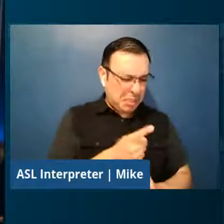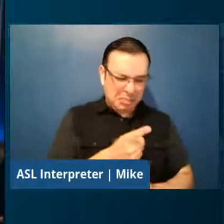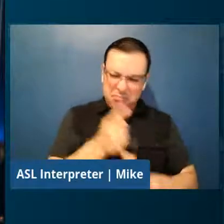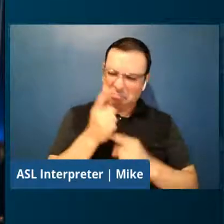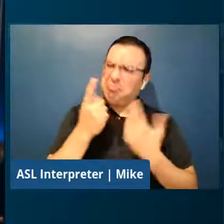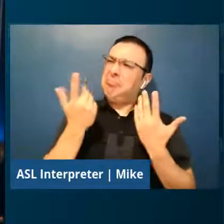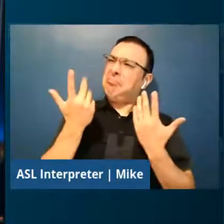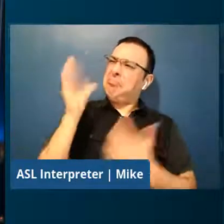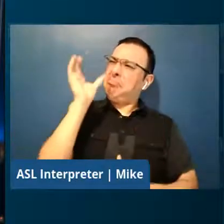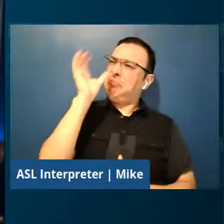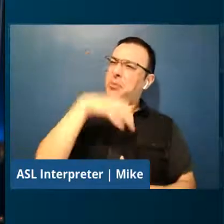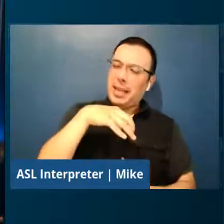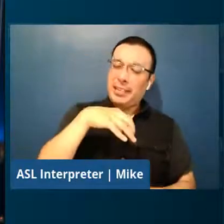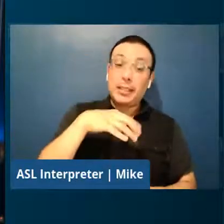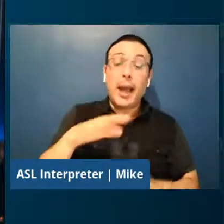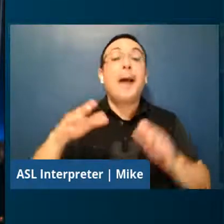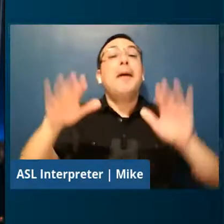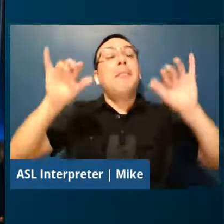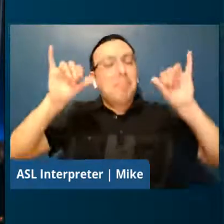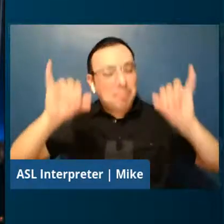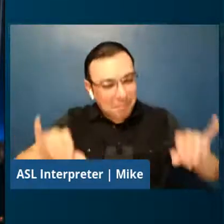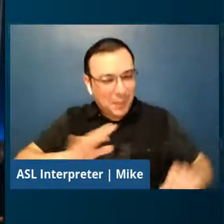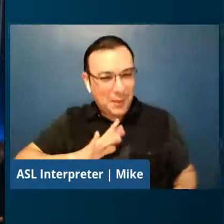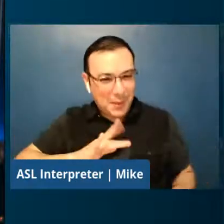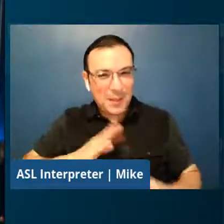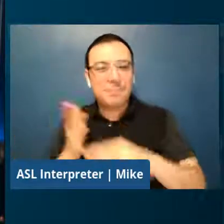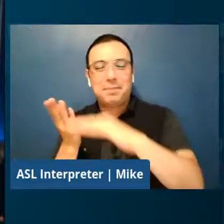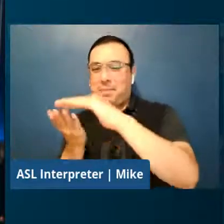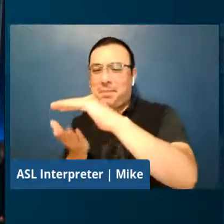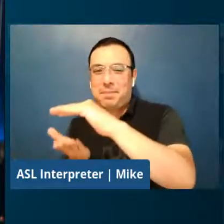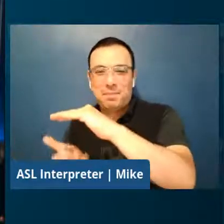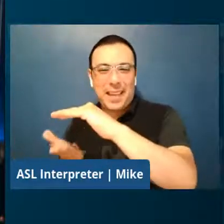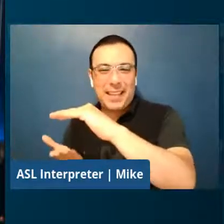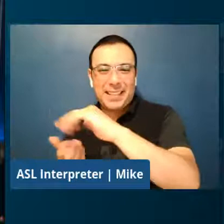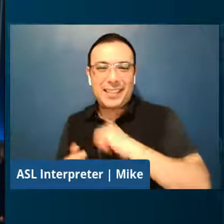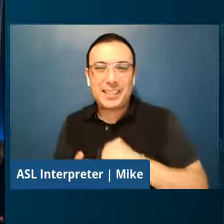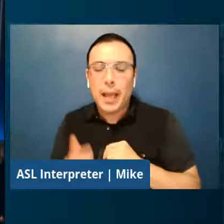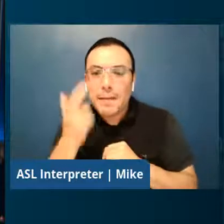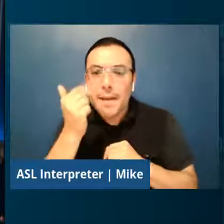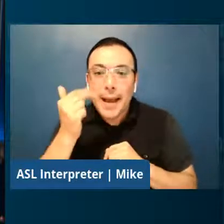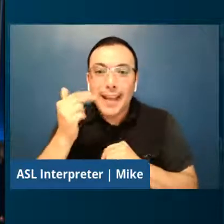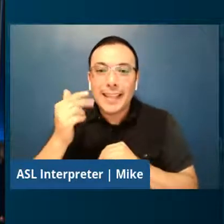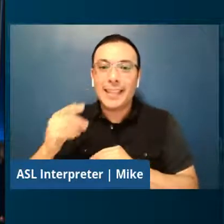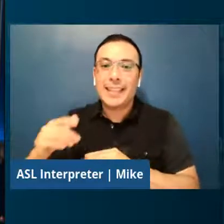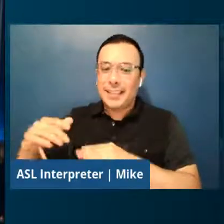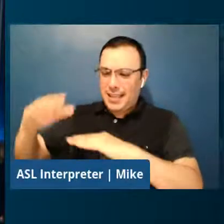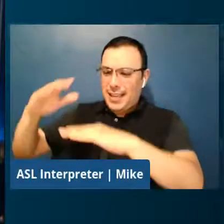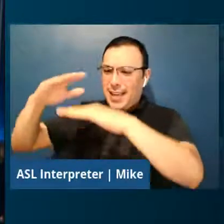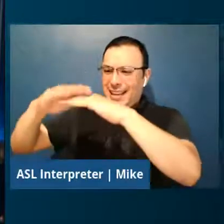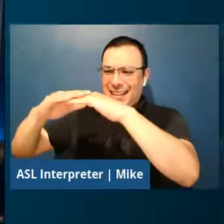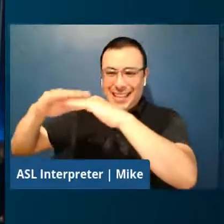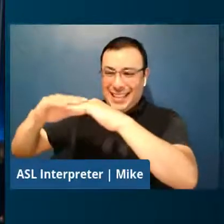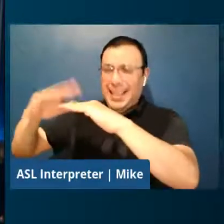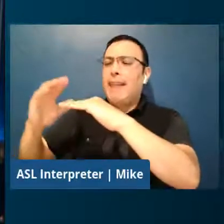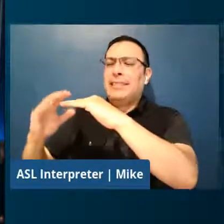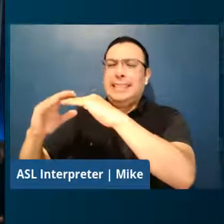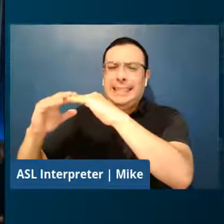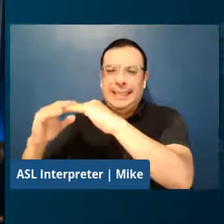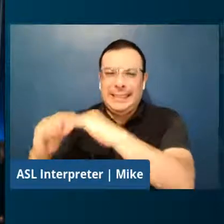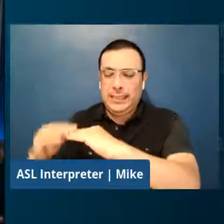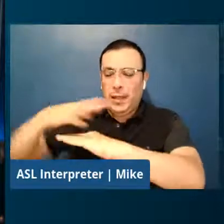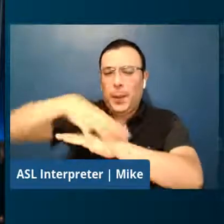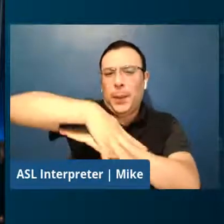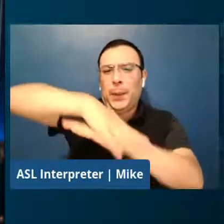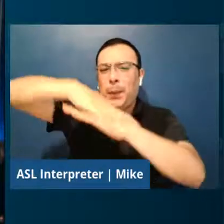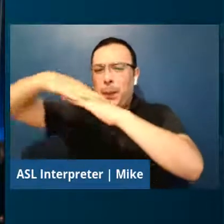to bake chocolate chip cookies in space. And they also had to weight it down with these silicone sheets. It was very interesting. All right,